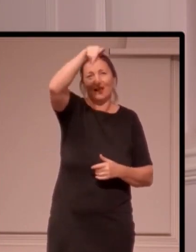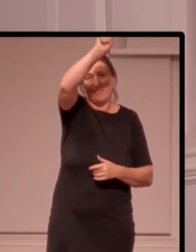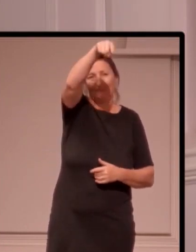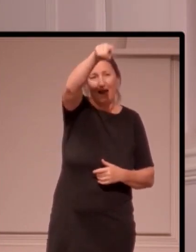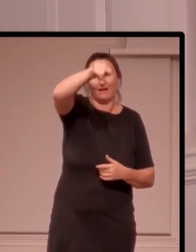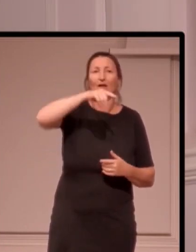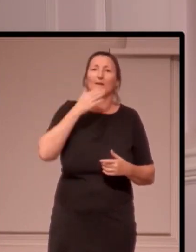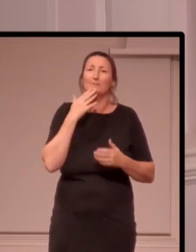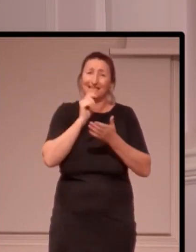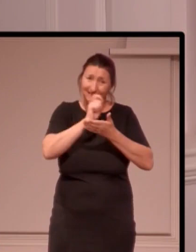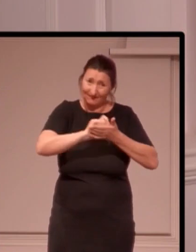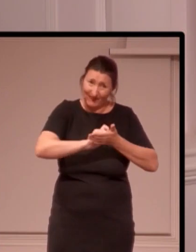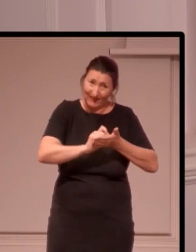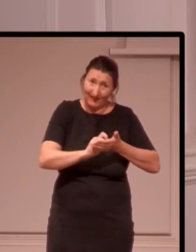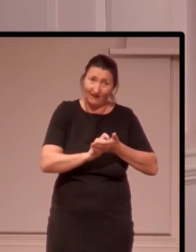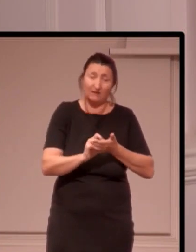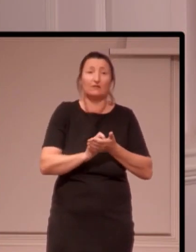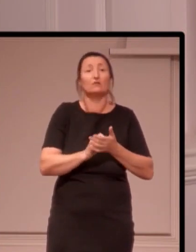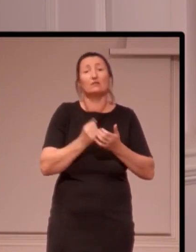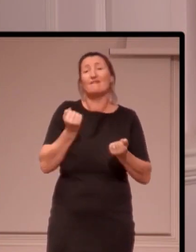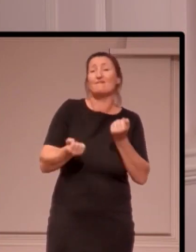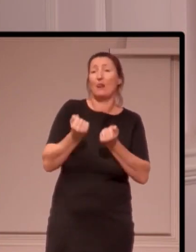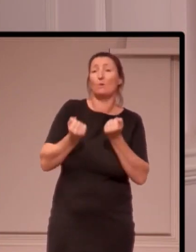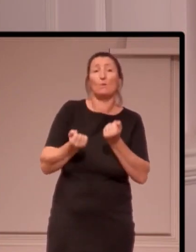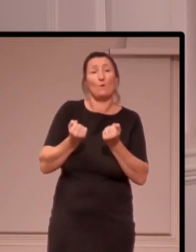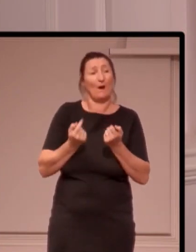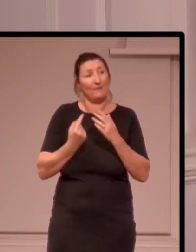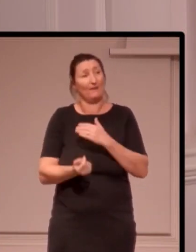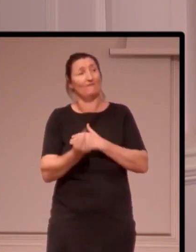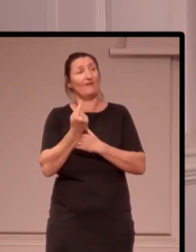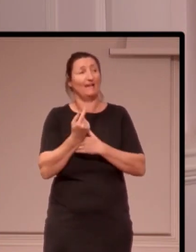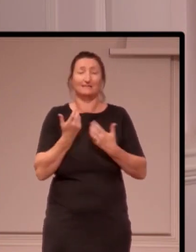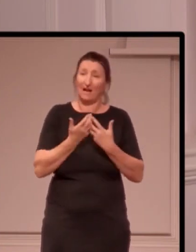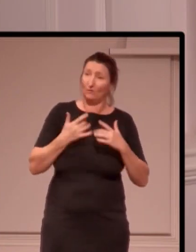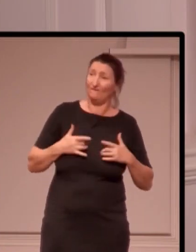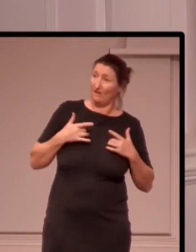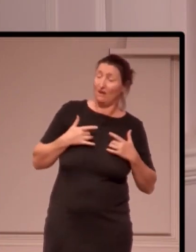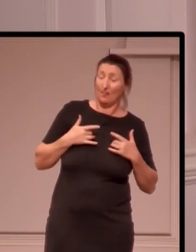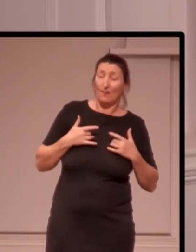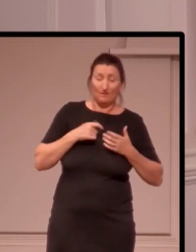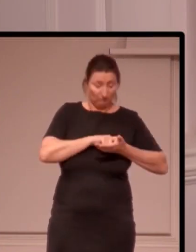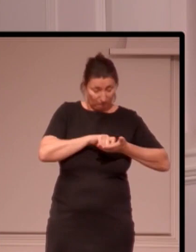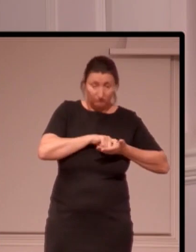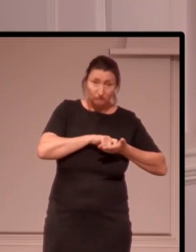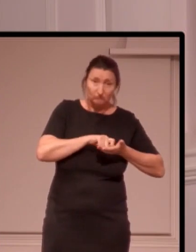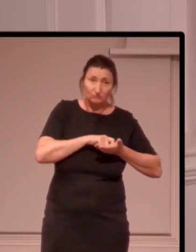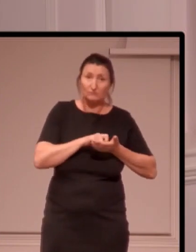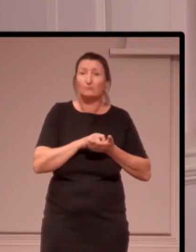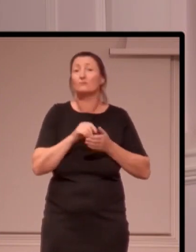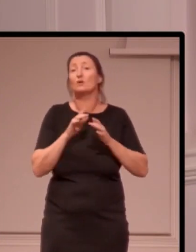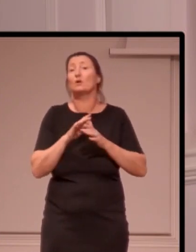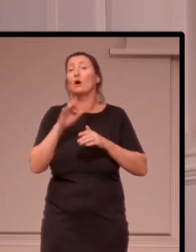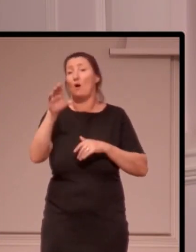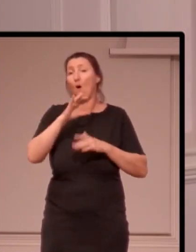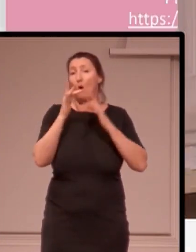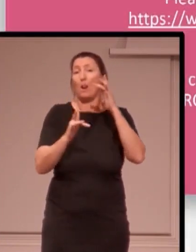to us at the back there. So if you wanted to grab one of those just to evaluate how you found the evening. And on Zoom, I think